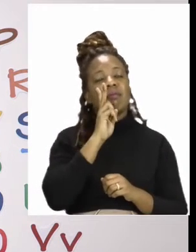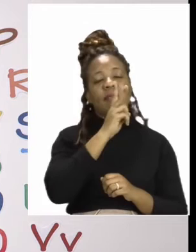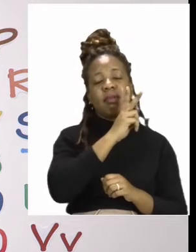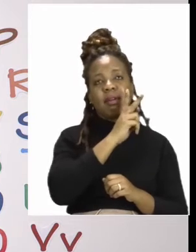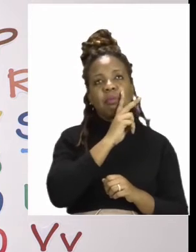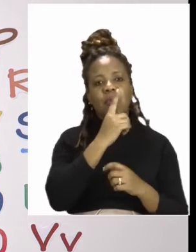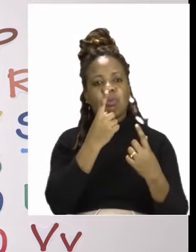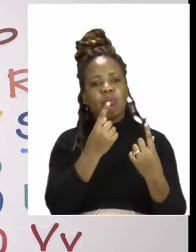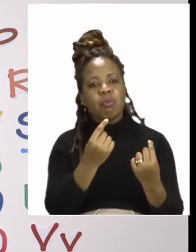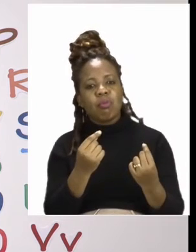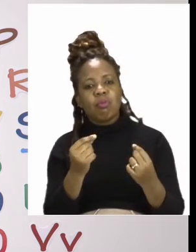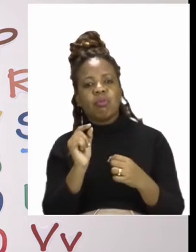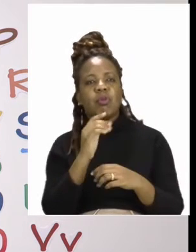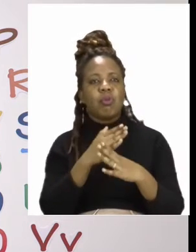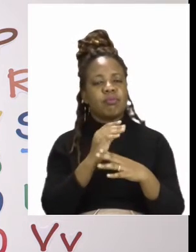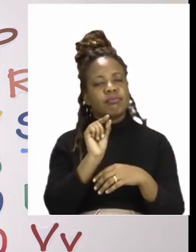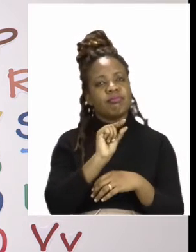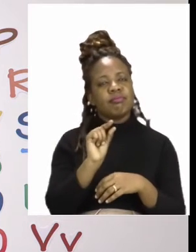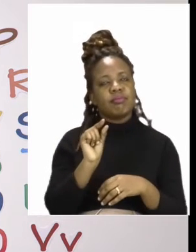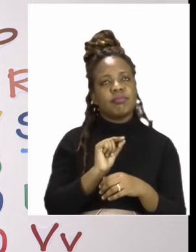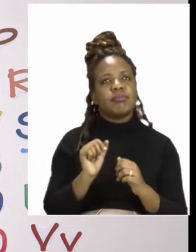A verb is a doing word.